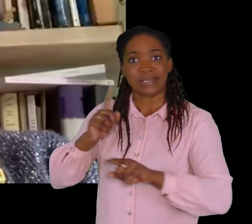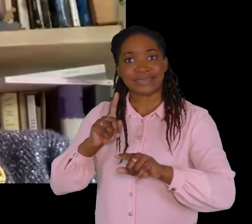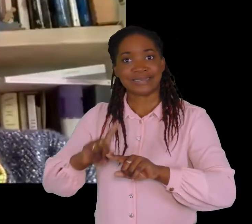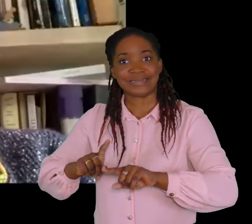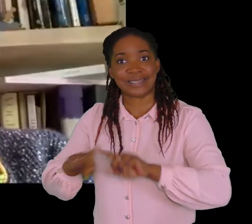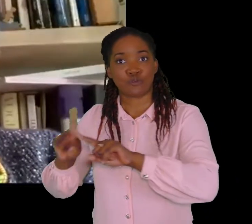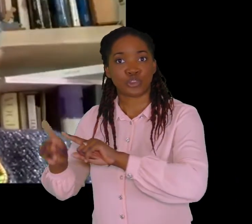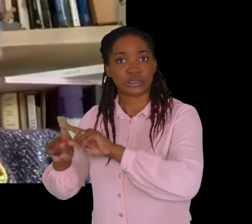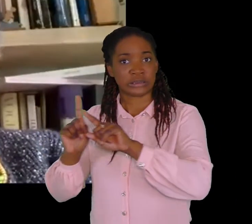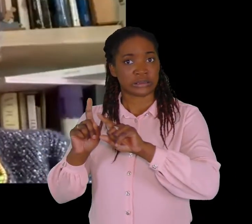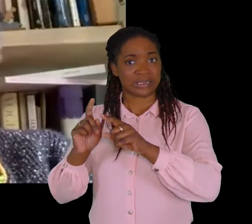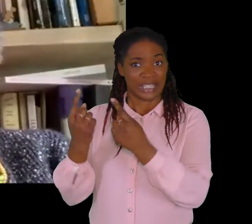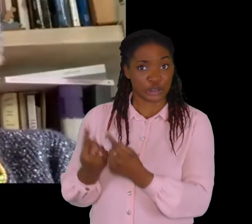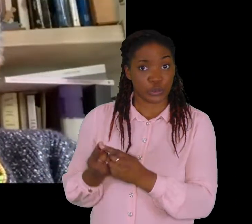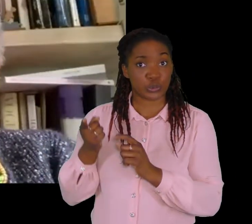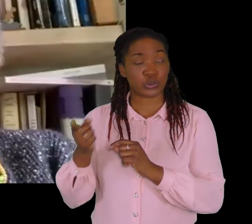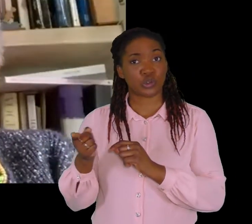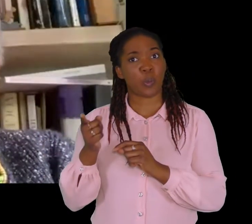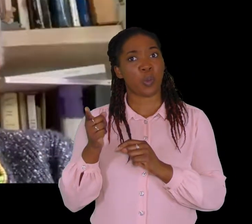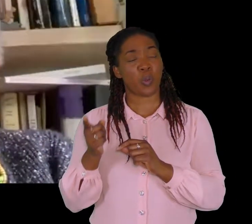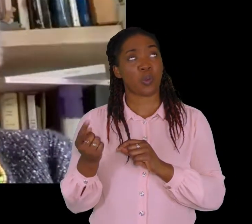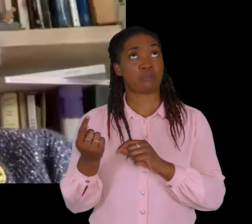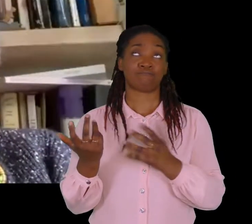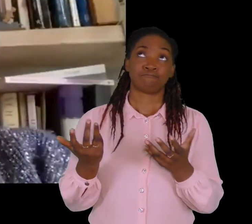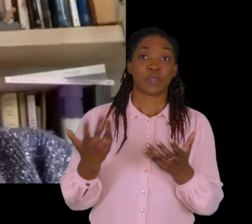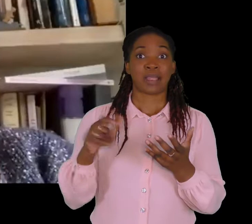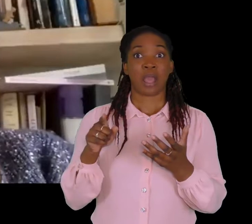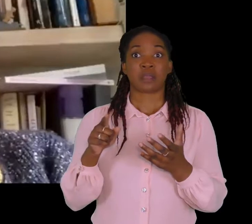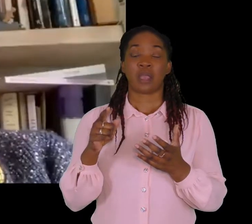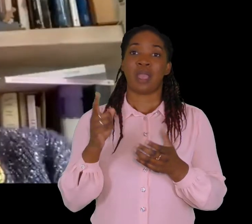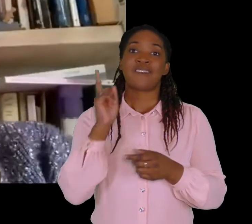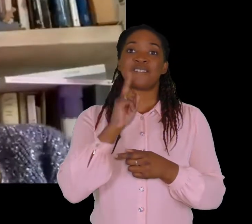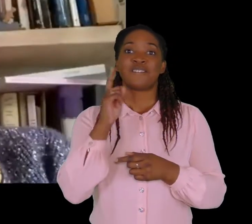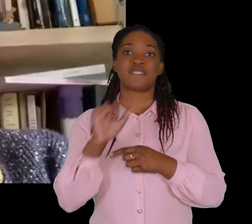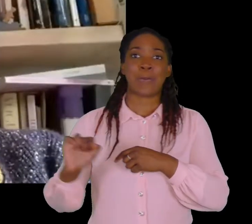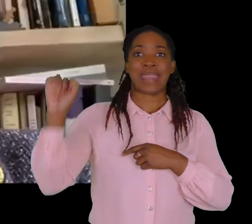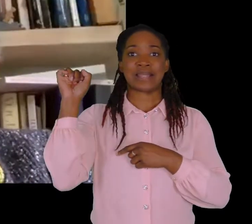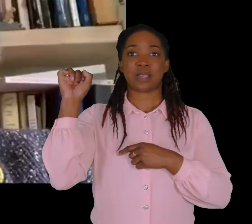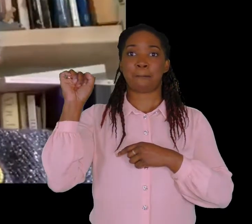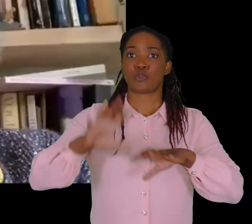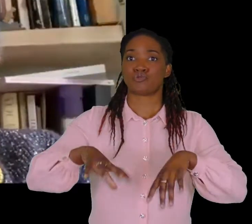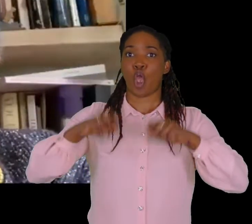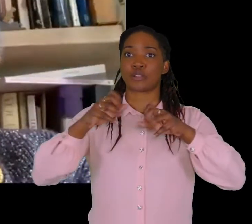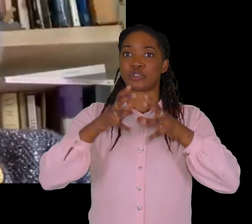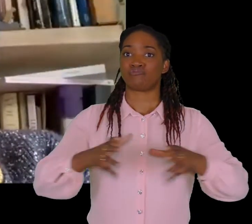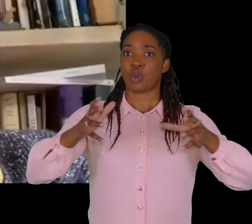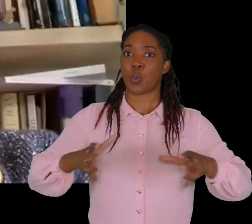issues. It was the rise of feminism. And